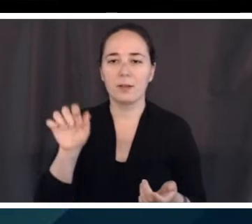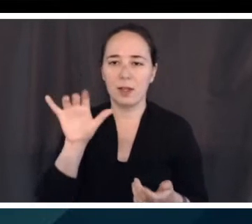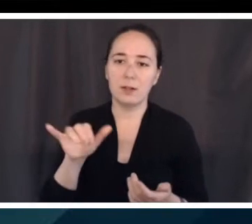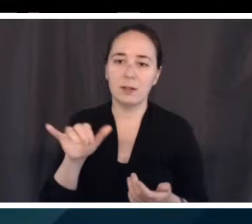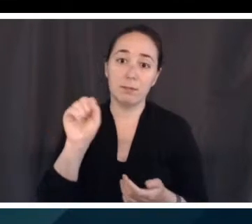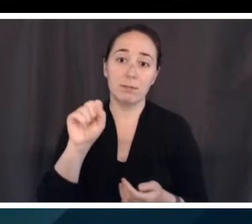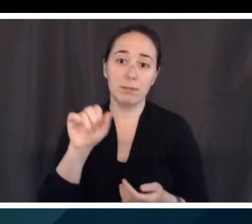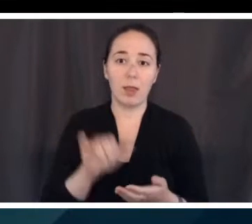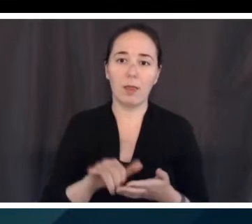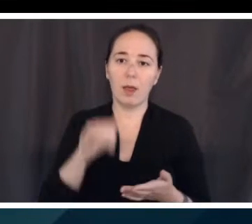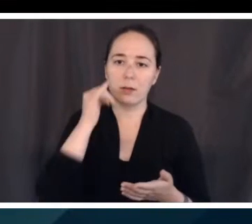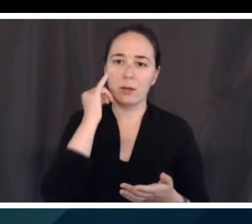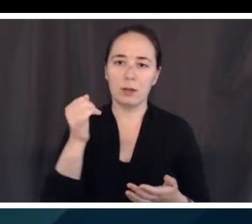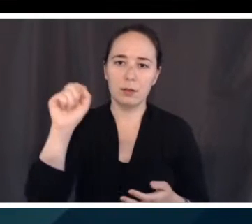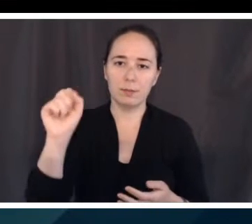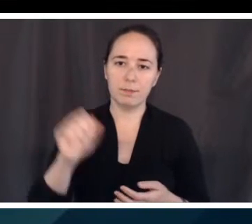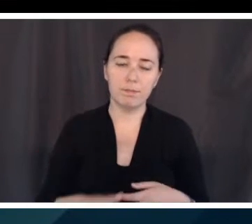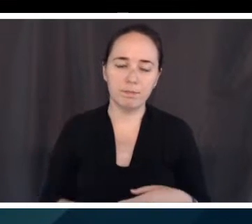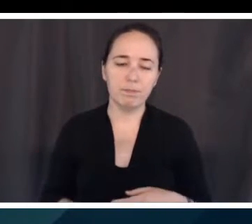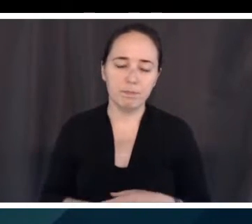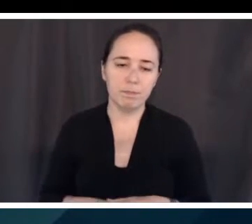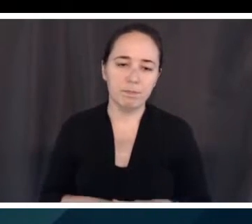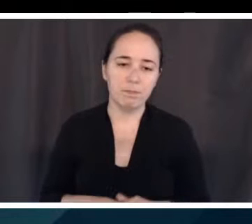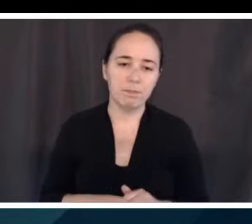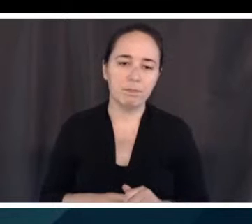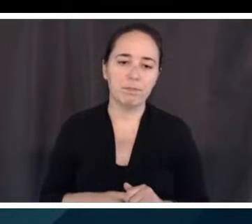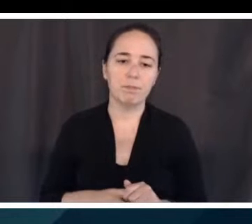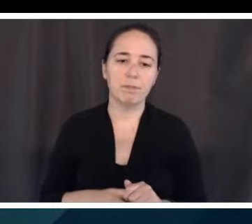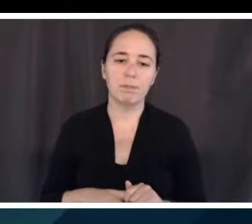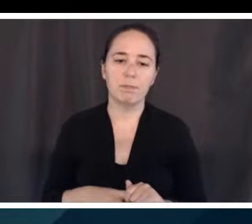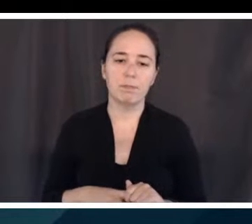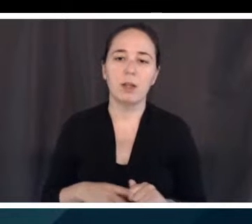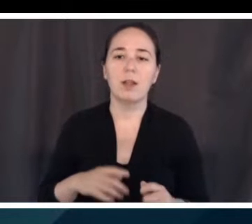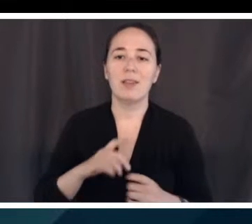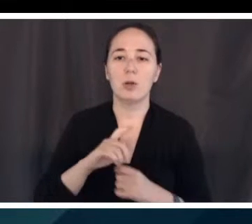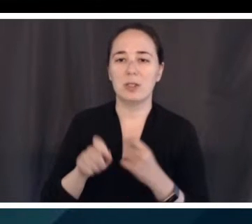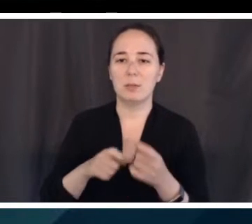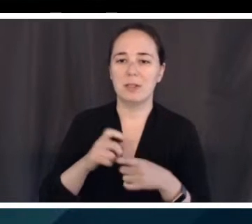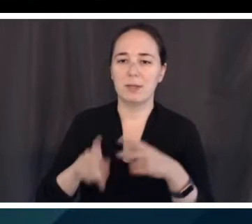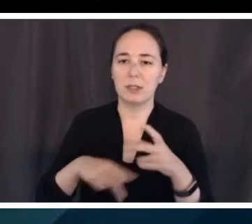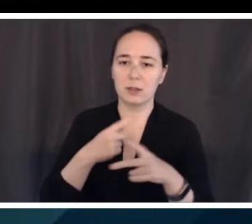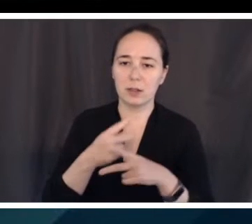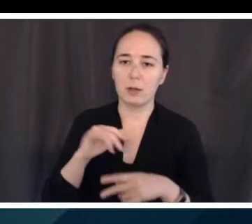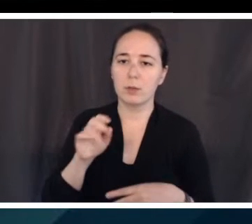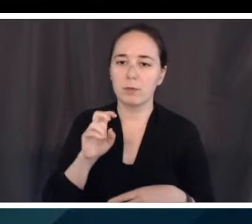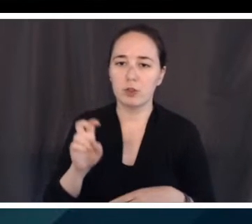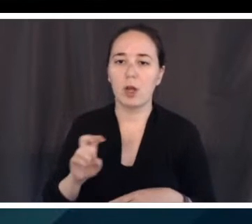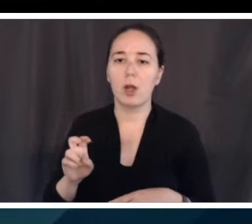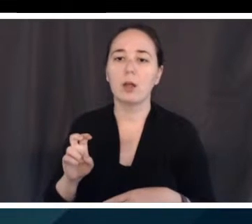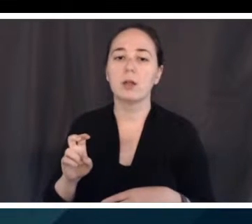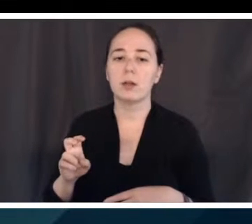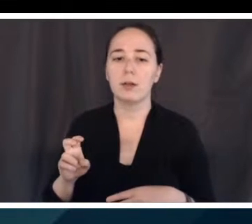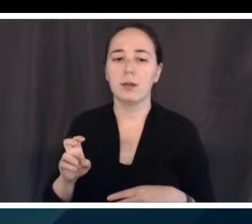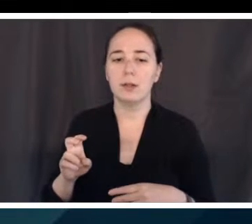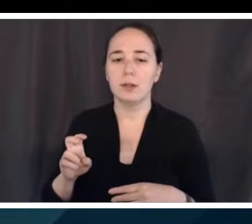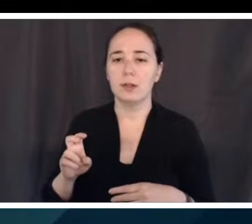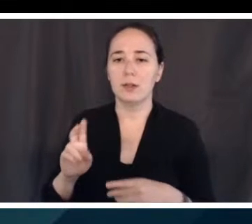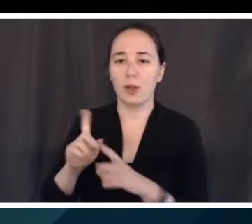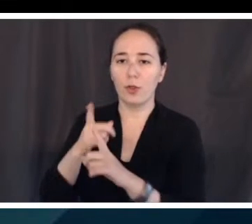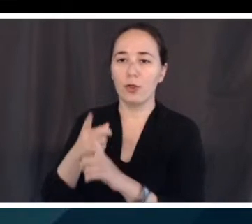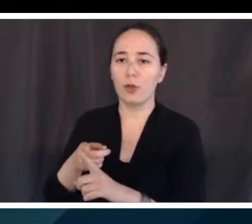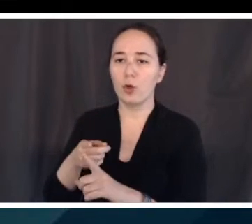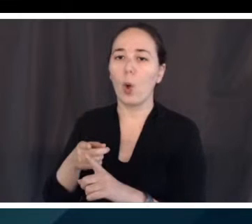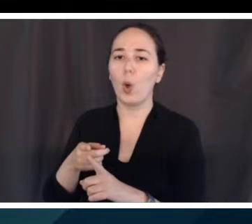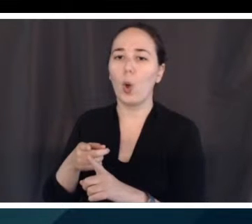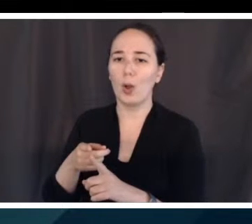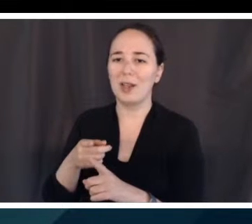idea. There are certain kinds of jazz, especially, that their goal is to not lead you where